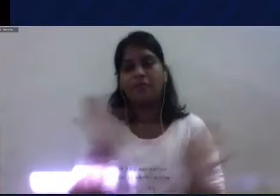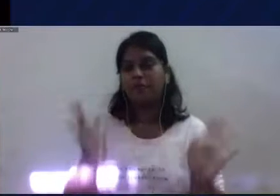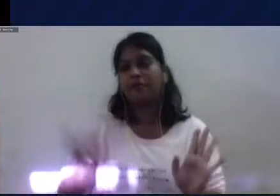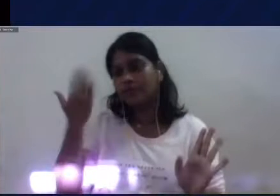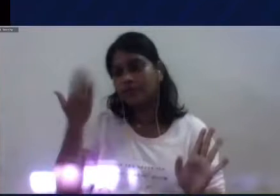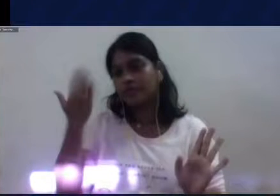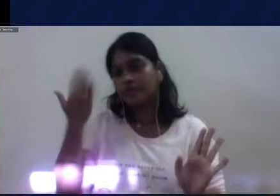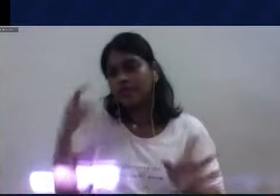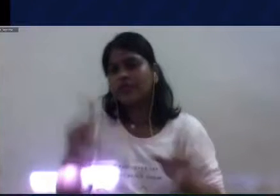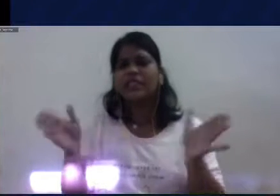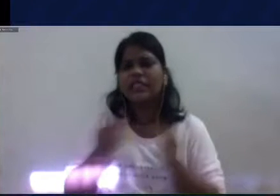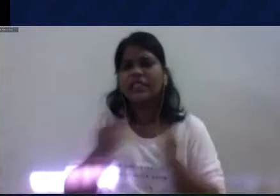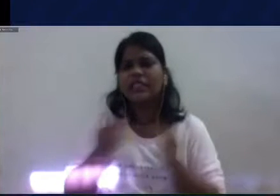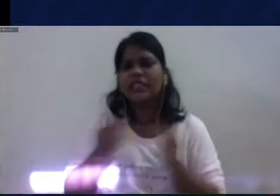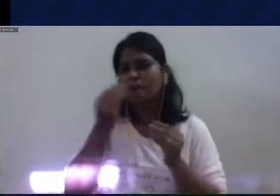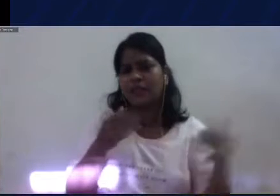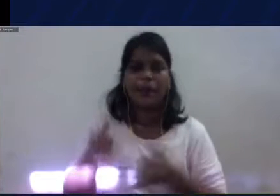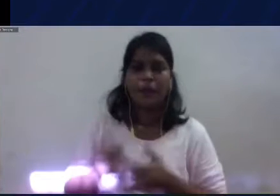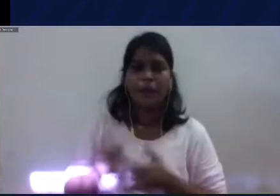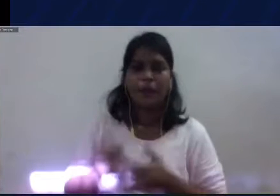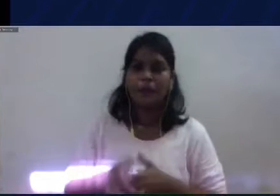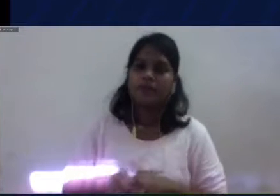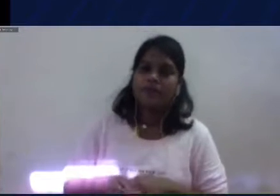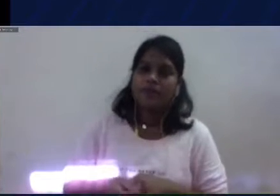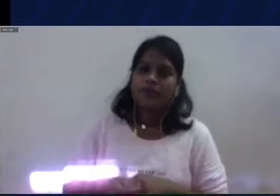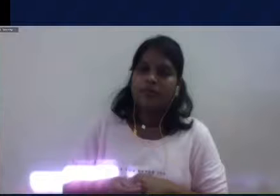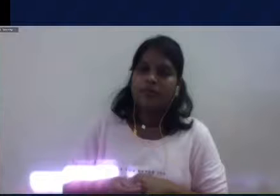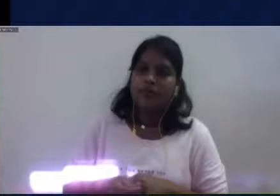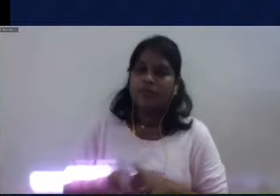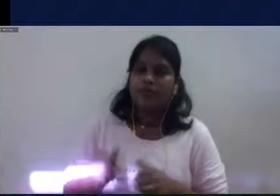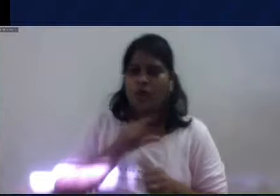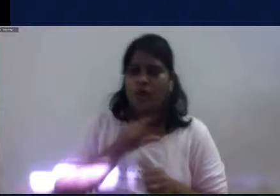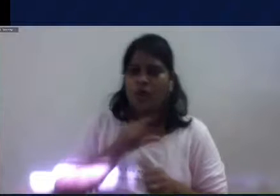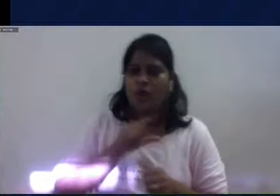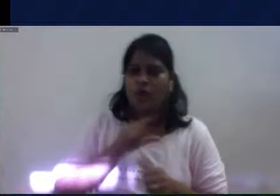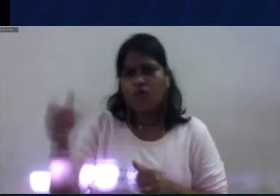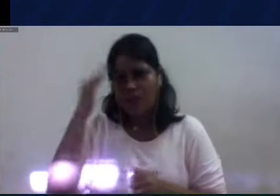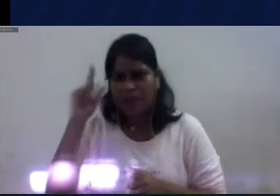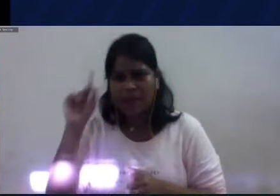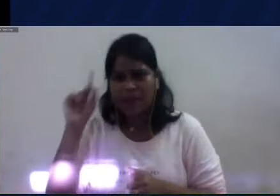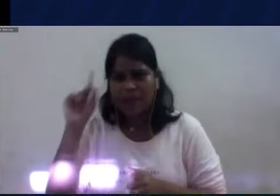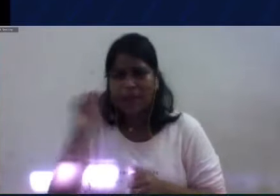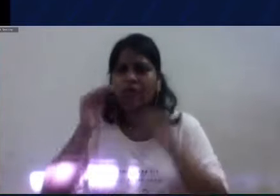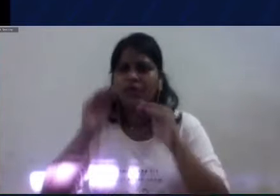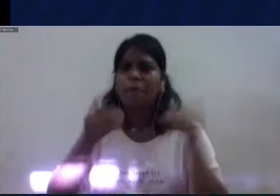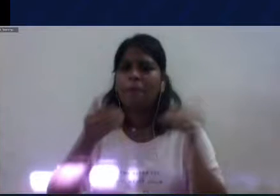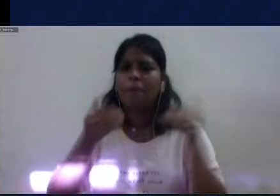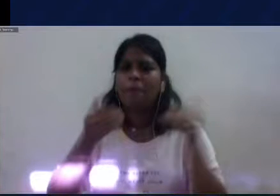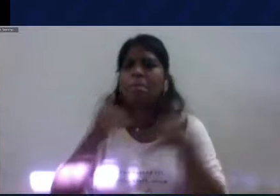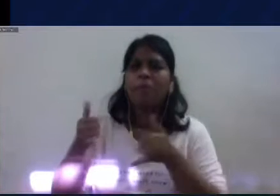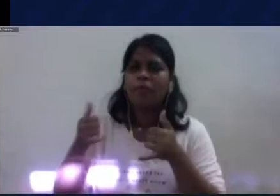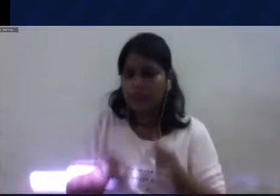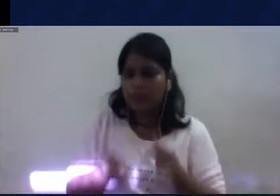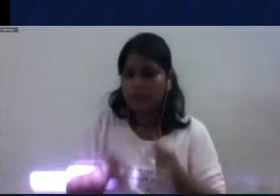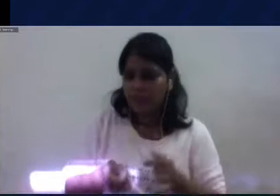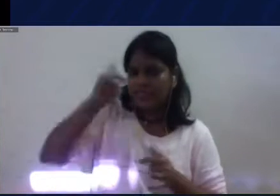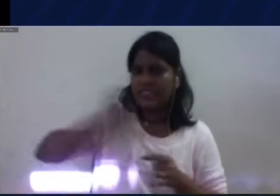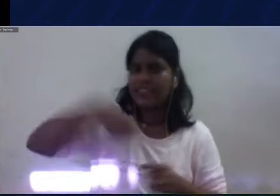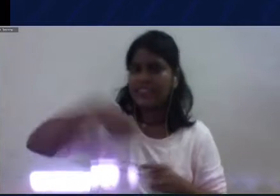had set up a very, very simple game. All of you would remember, as kids, we have all played that ring throwing game